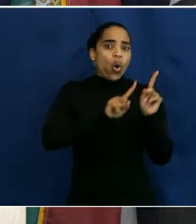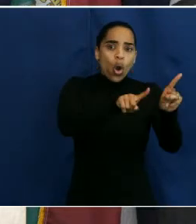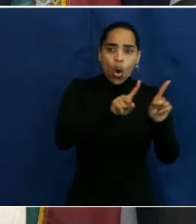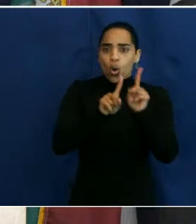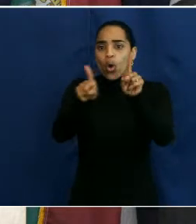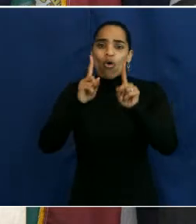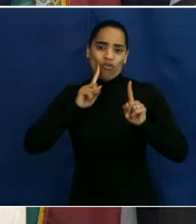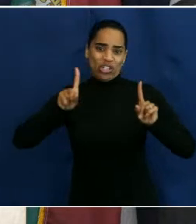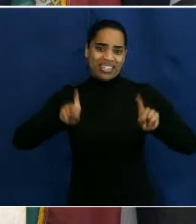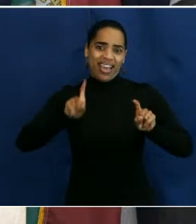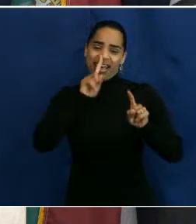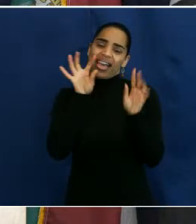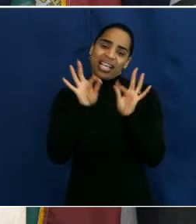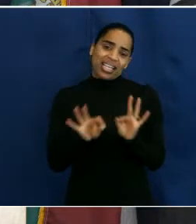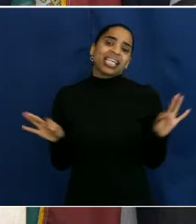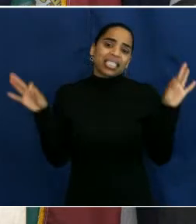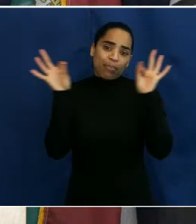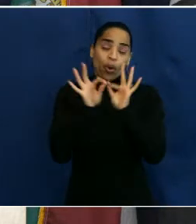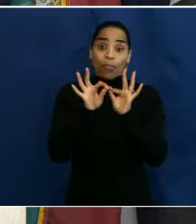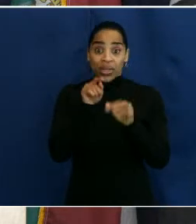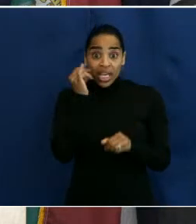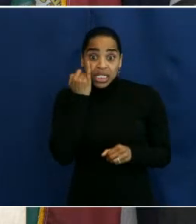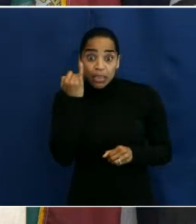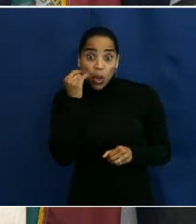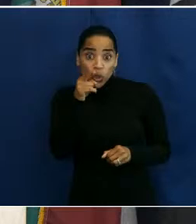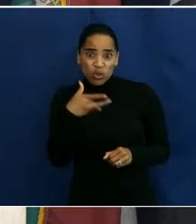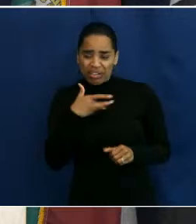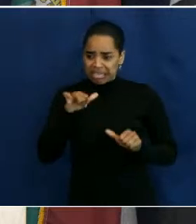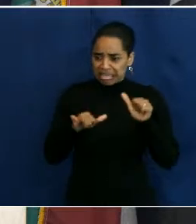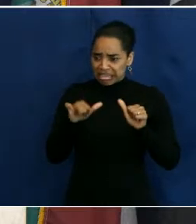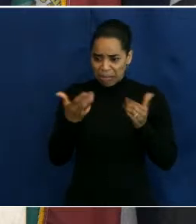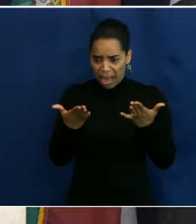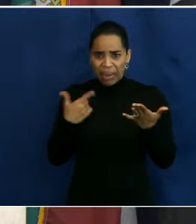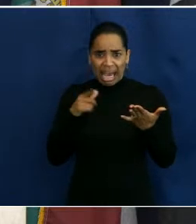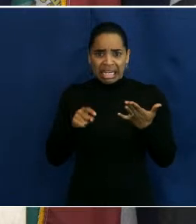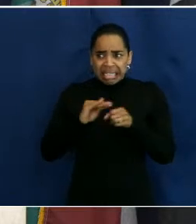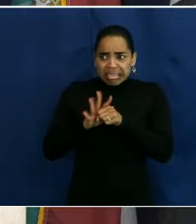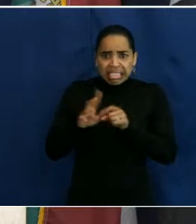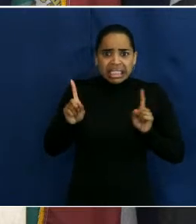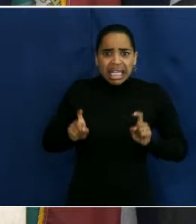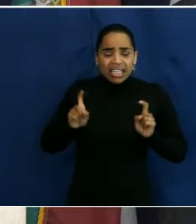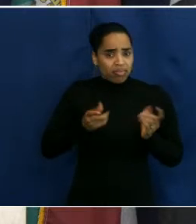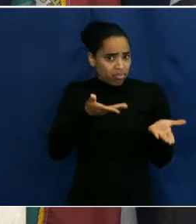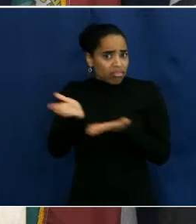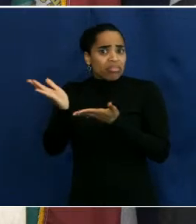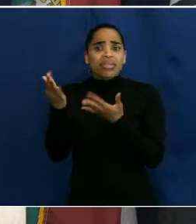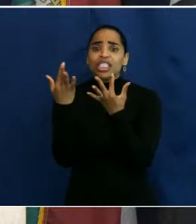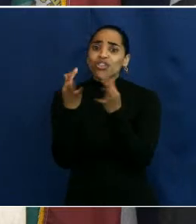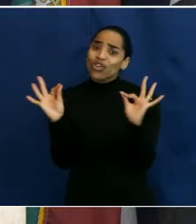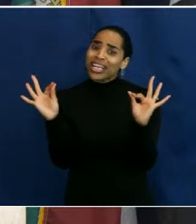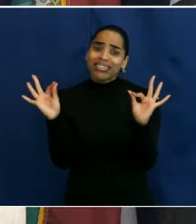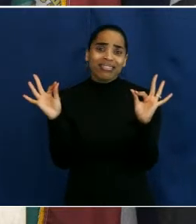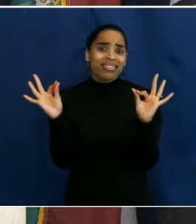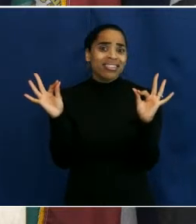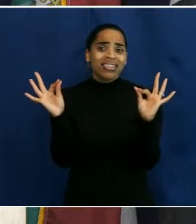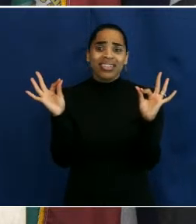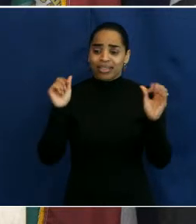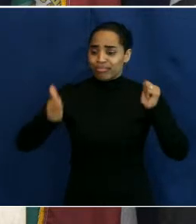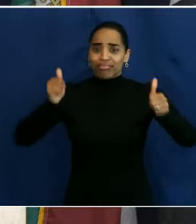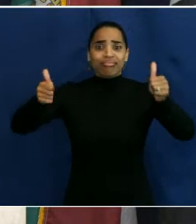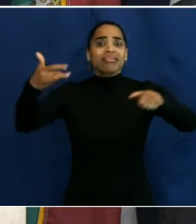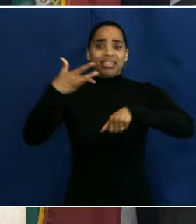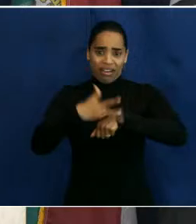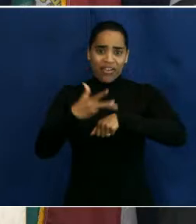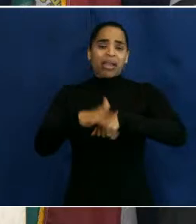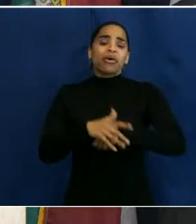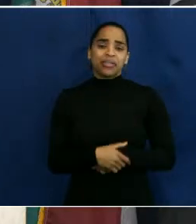important role to play. And we encourage anyone who wants to get a test, please know it's available at no cost, and you can get it. And then